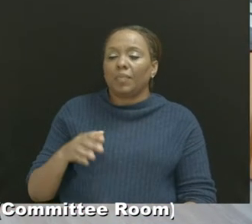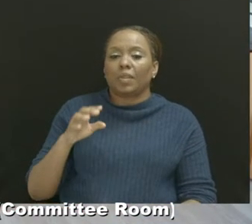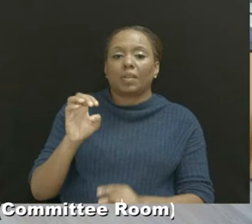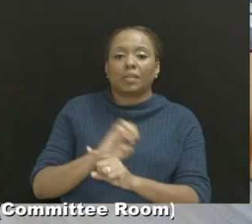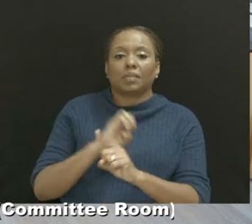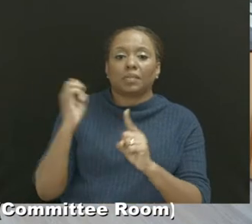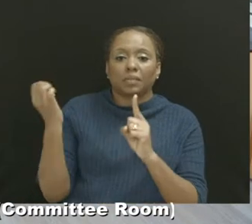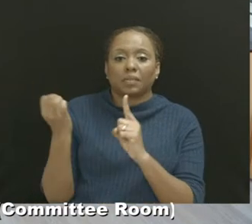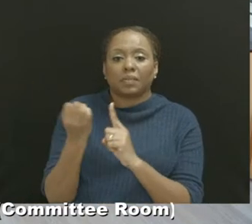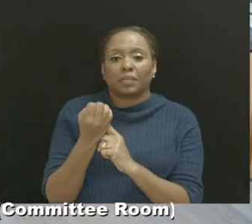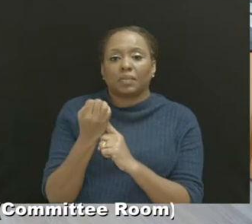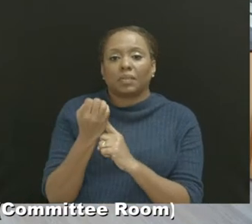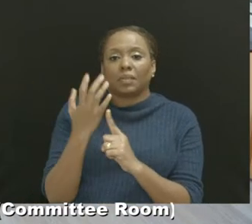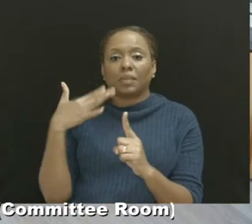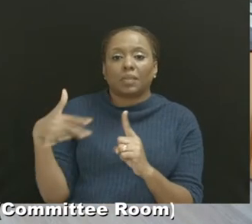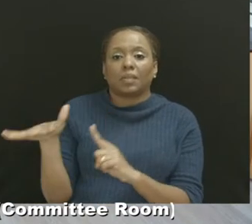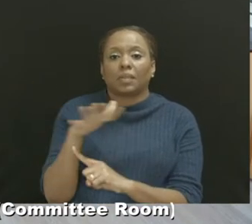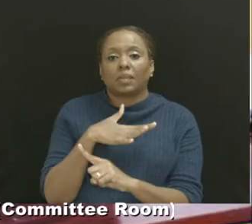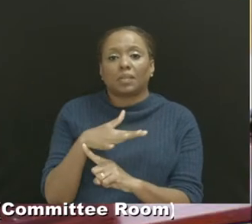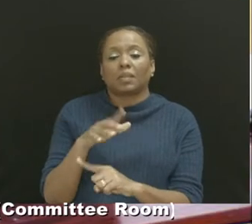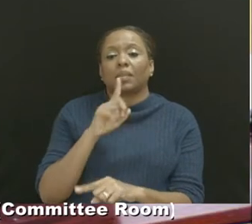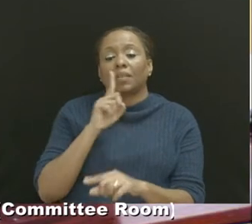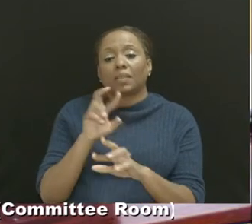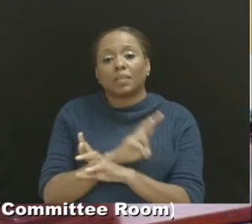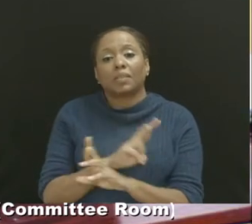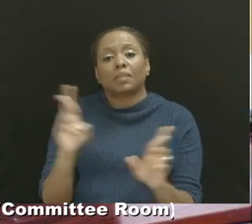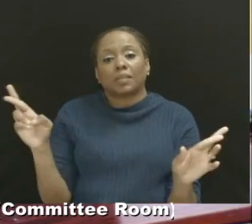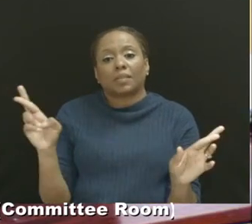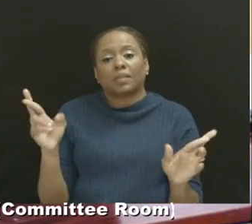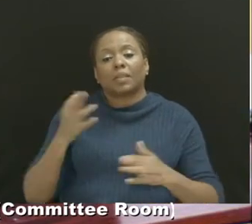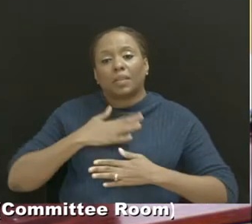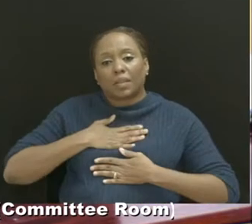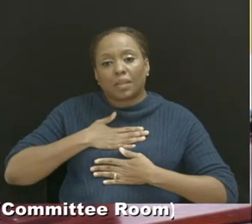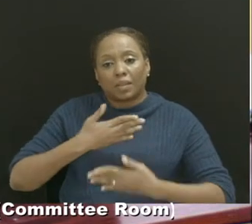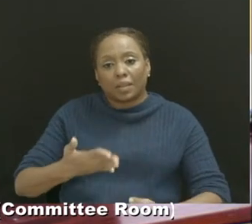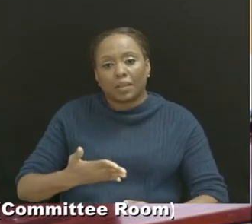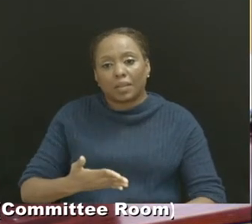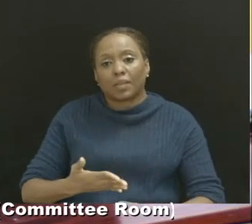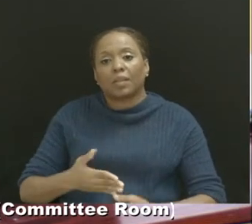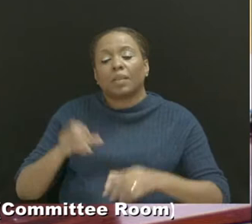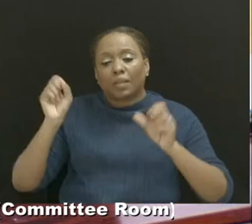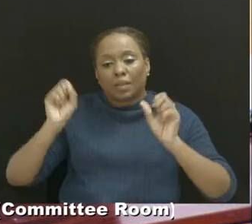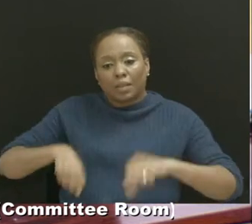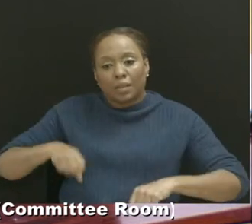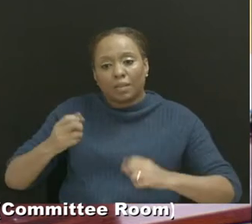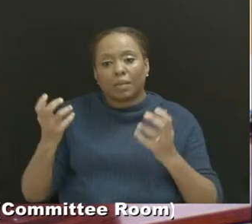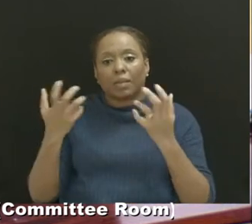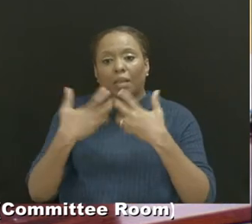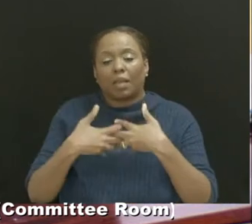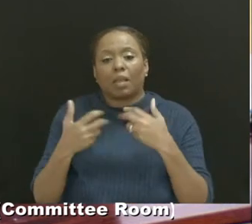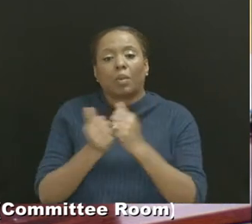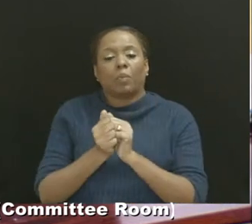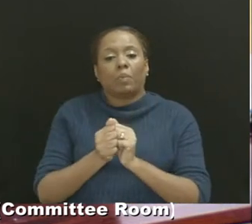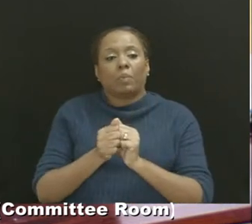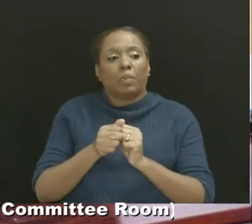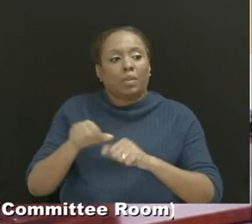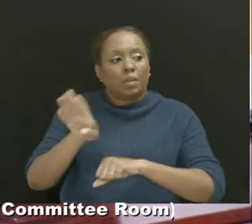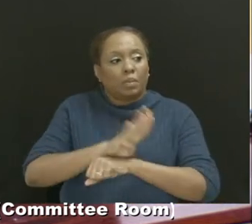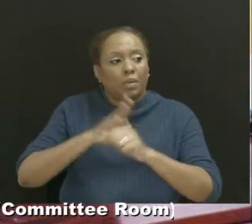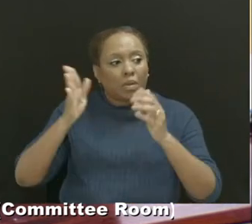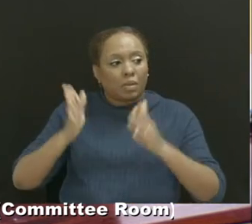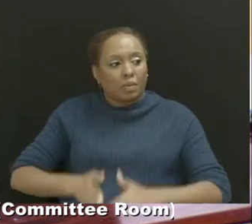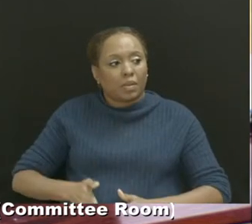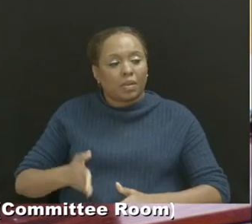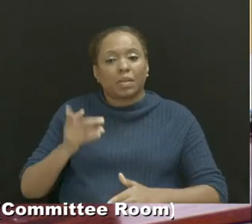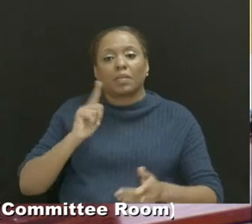environment is ready, is willing, and is able to partner with ordinary Barbadians to augment